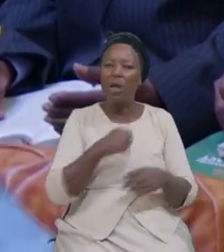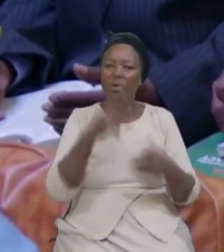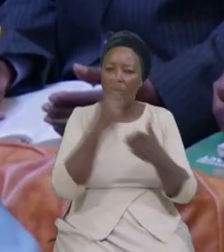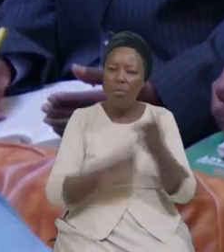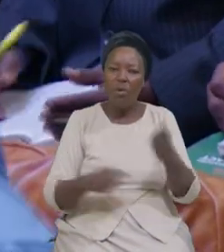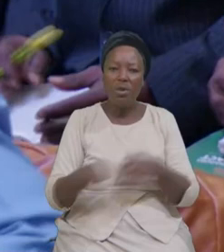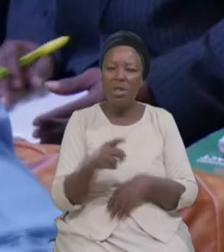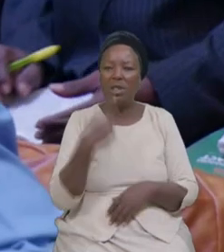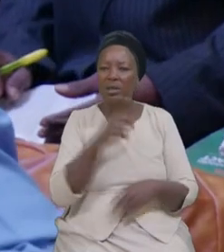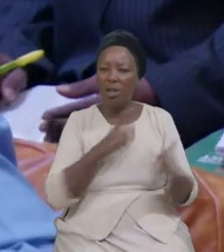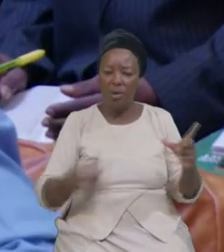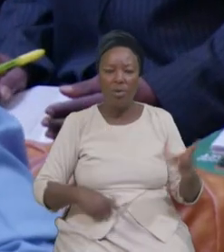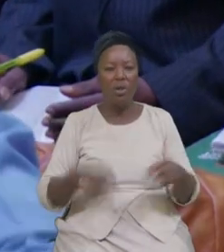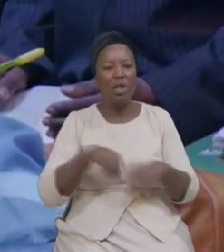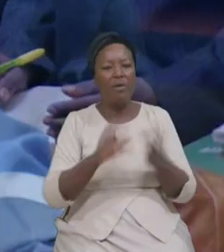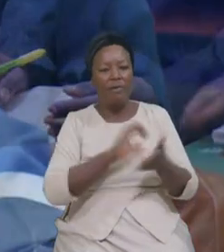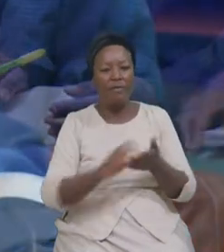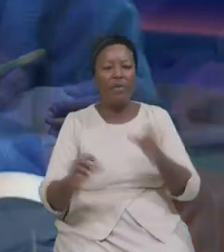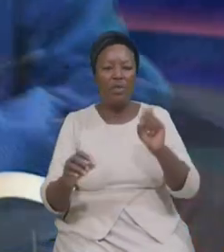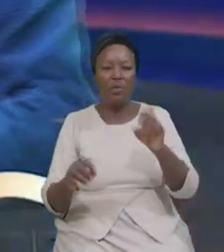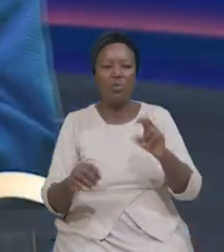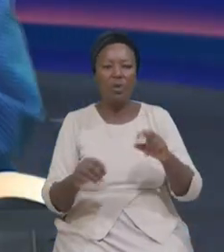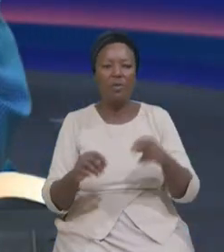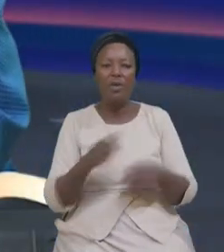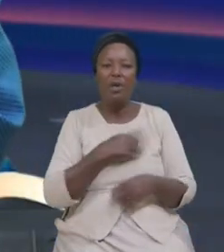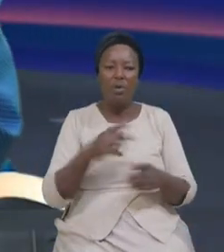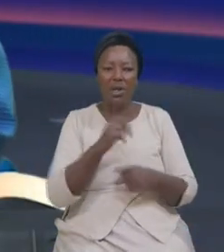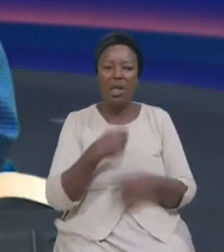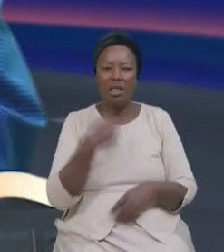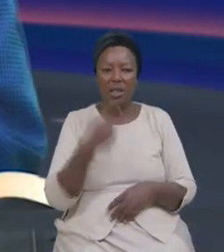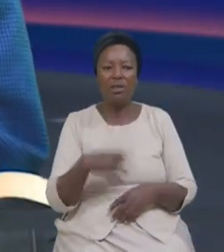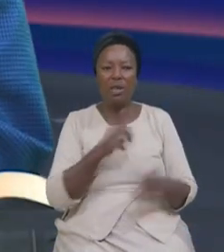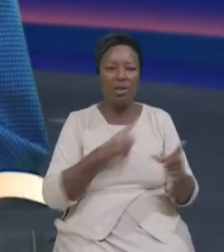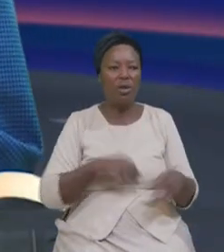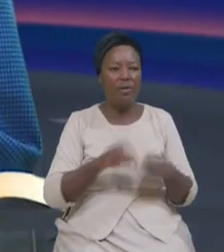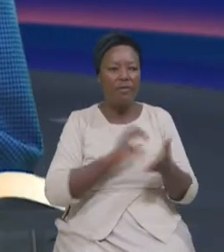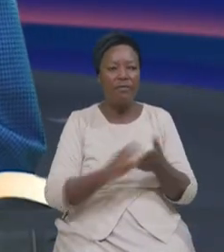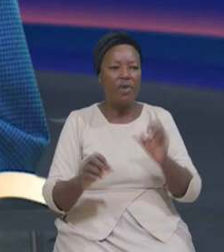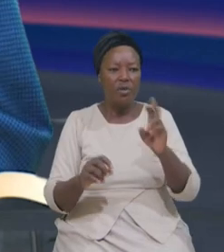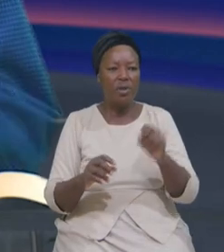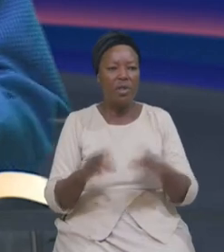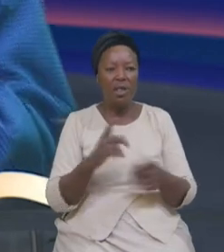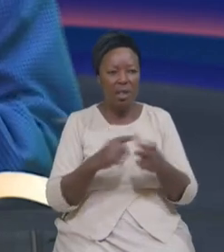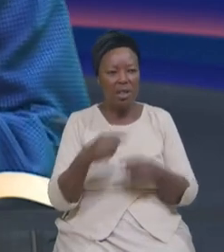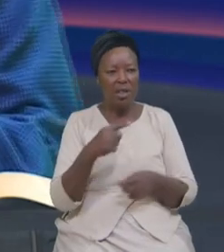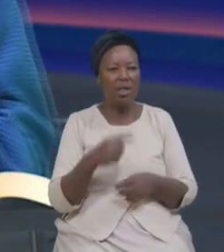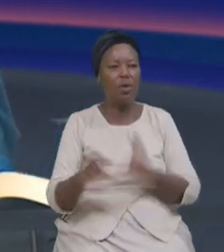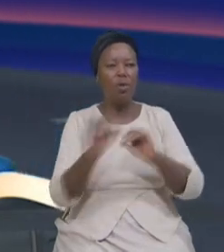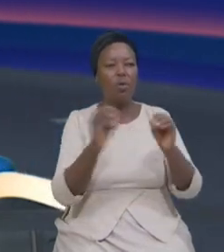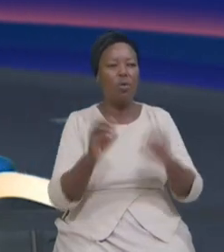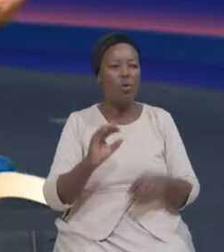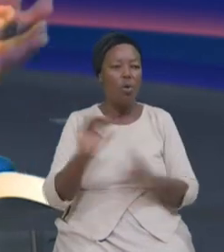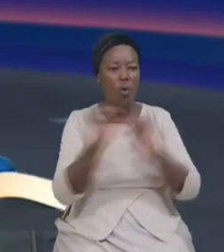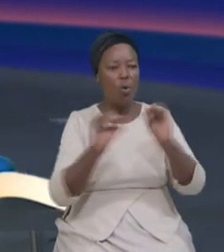at verse 12 there, what they were telling the Lord. In verse 12, they were saying, O